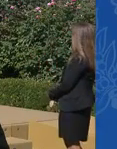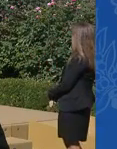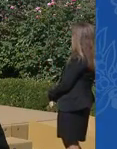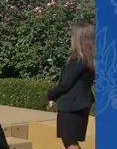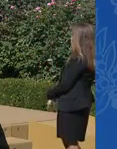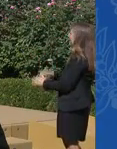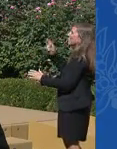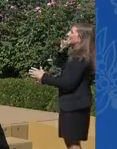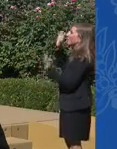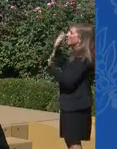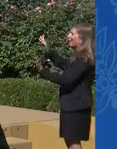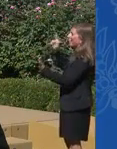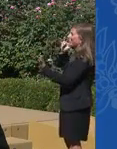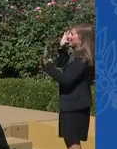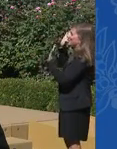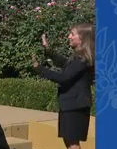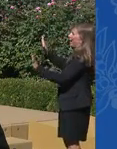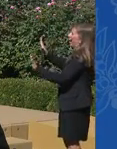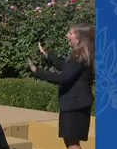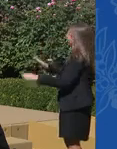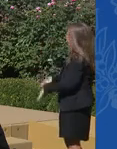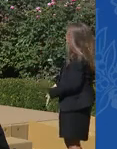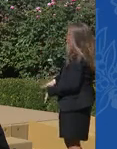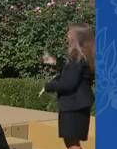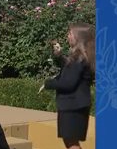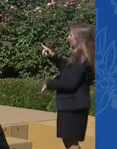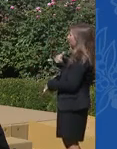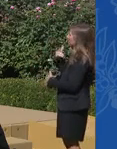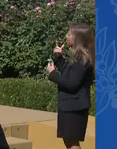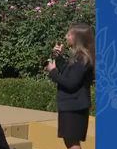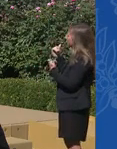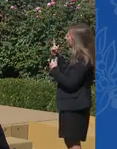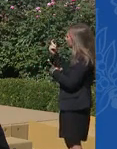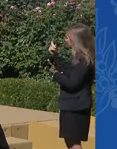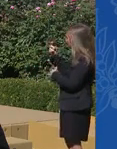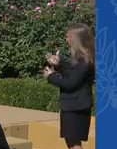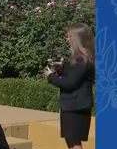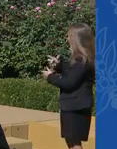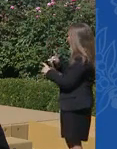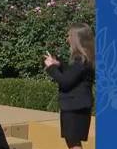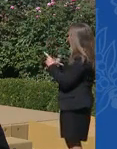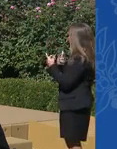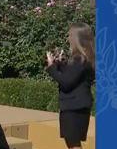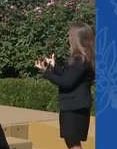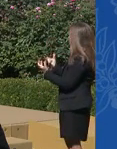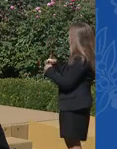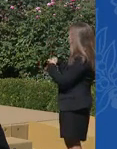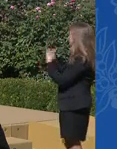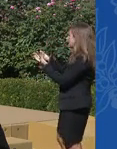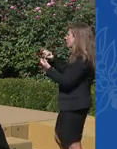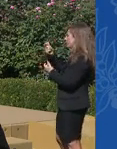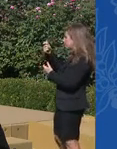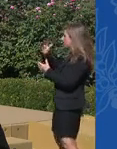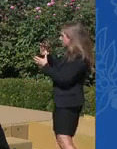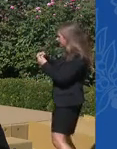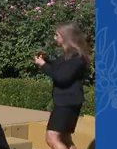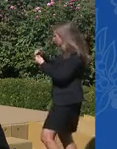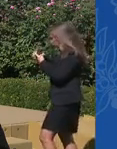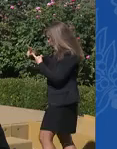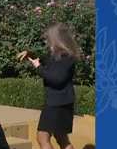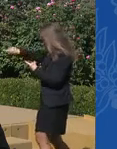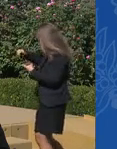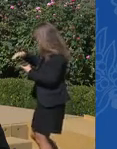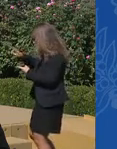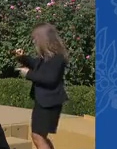That sounds great. That sounds great. Well, I'm going to play one more song, but I wanted to give a little message to you.